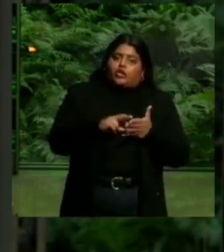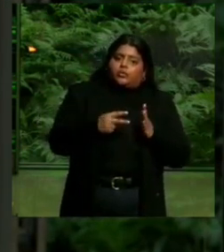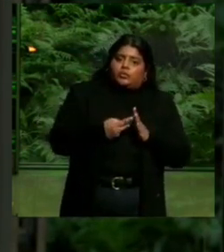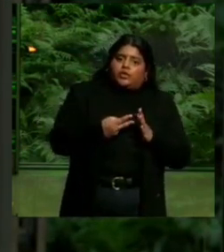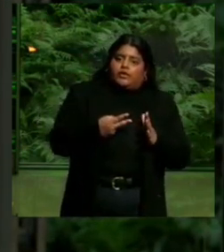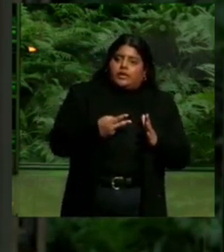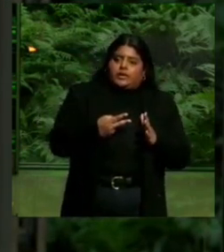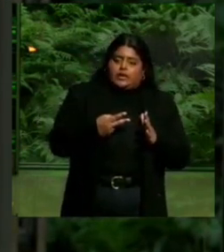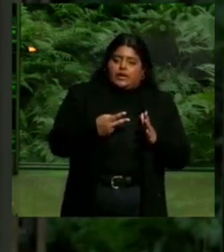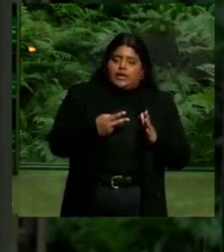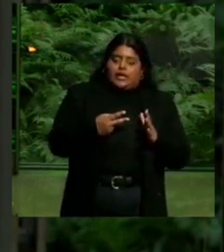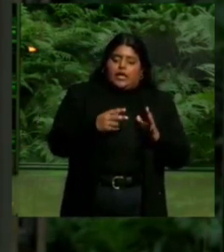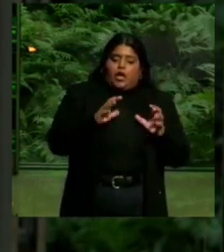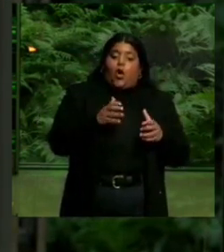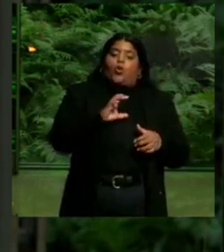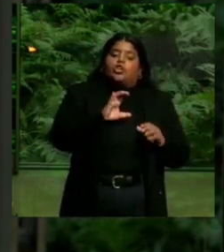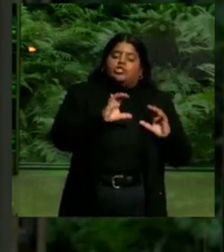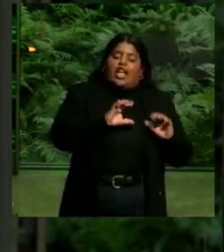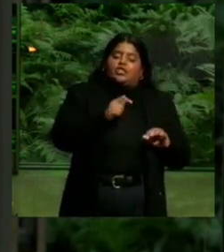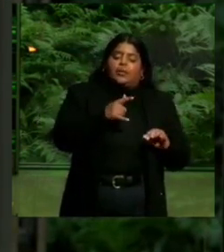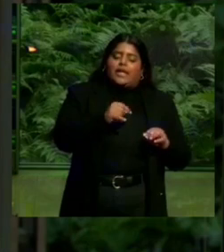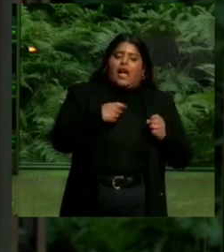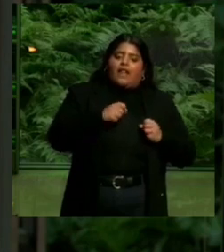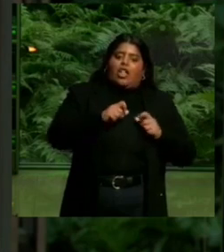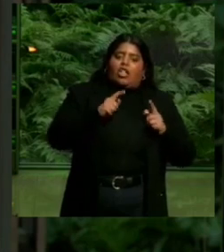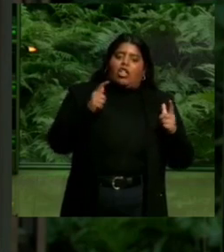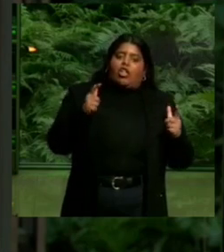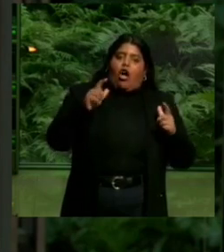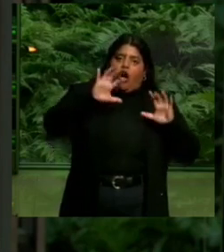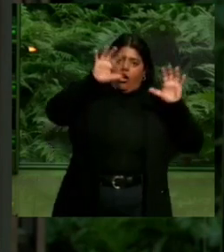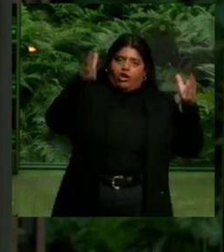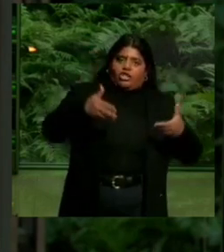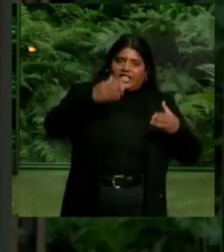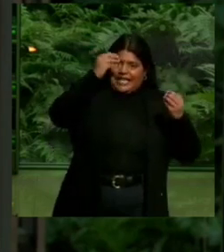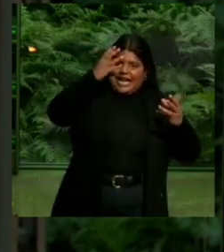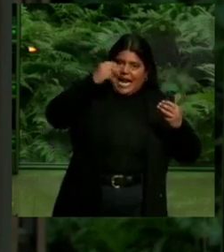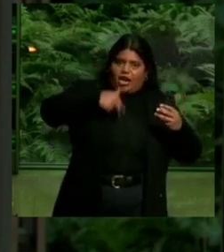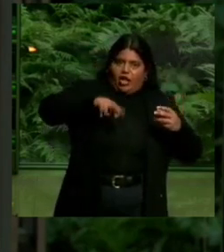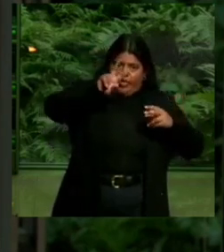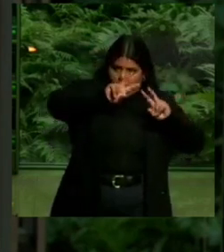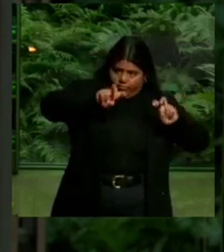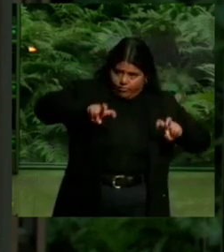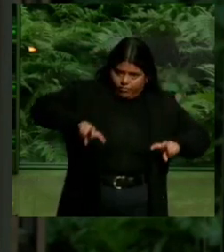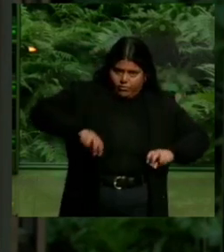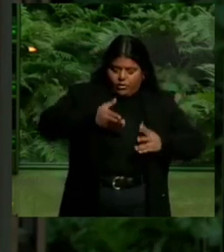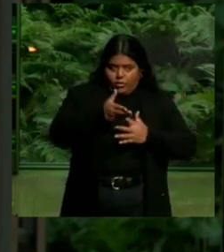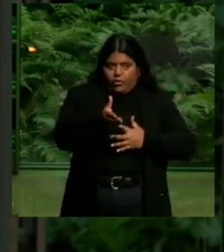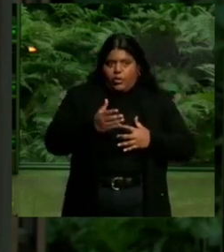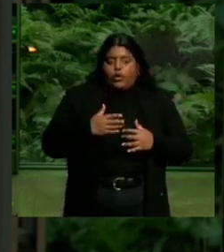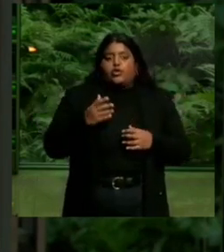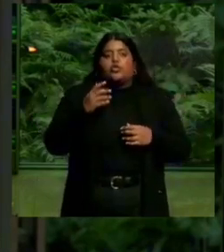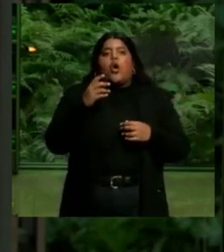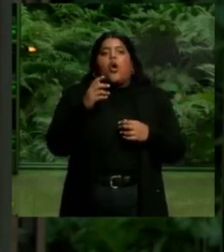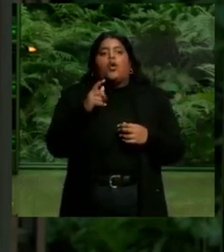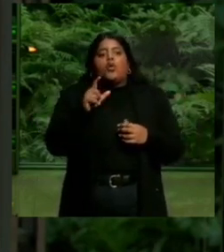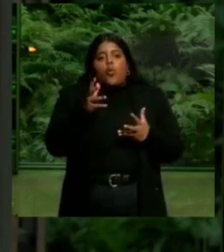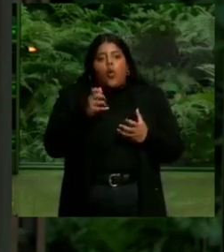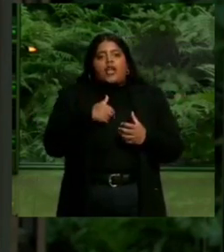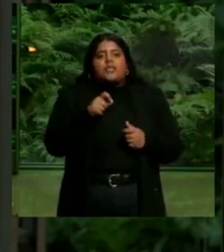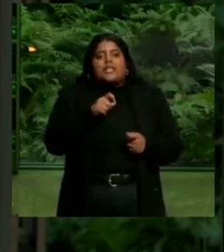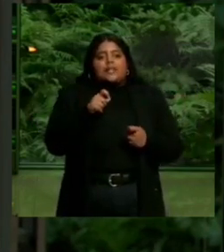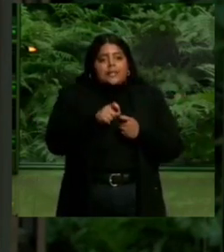it's looking at. And what you want to do is point it in one corner of the universe, of its own universe, where it knows to go and look for that